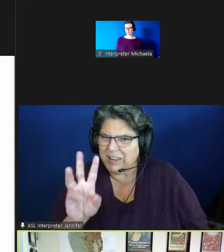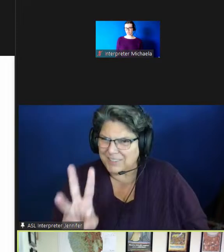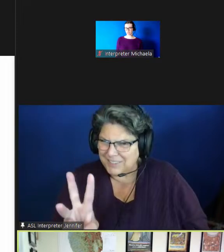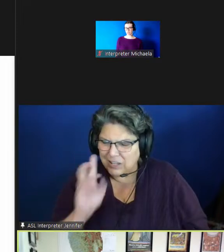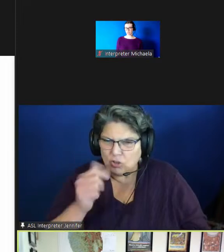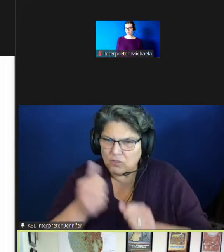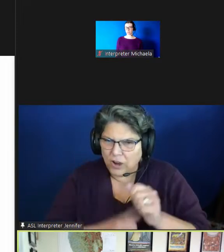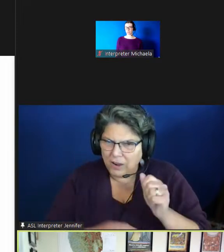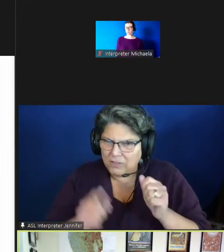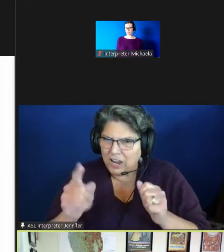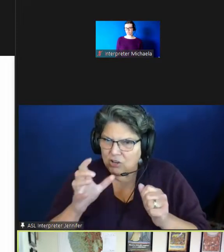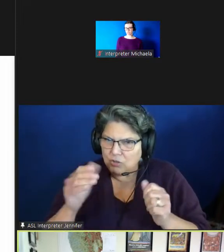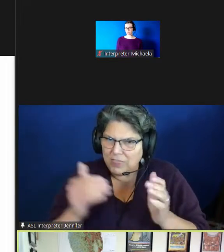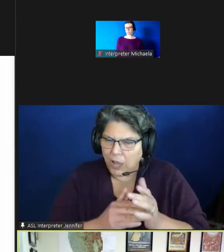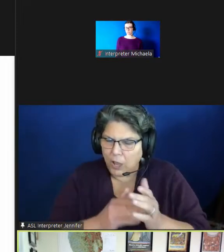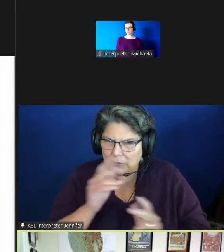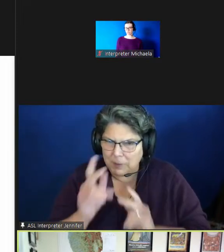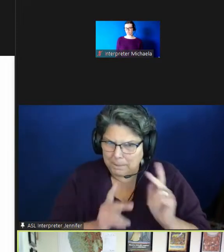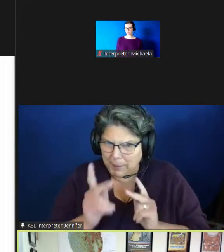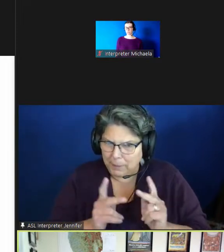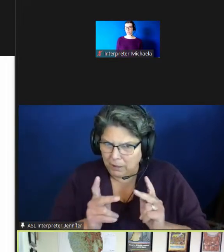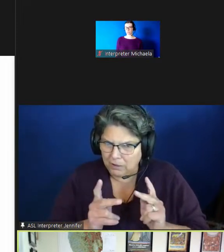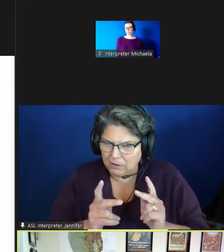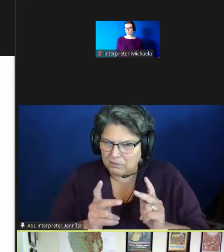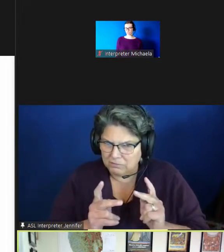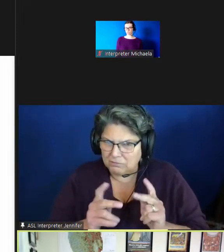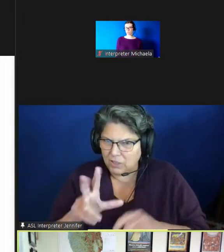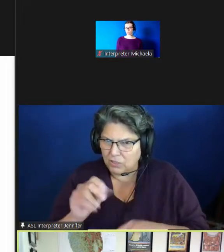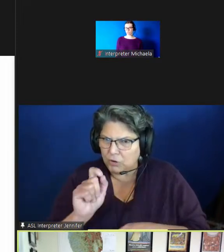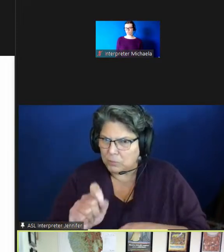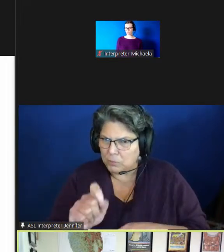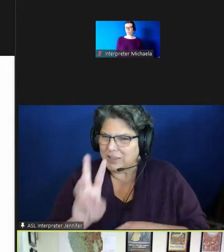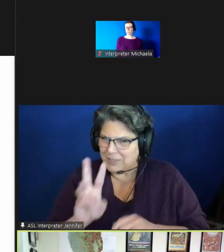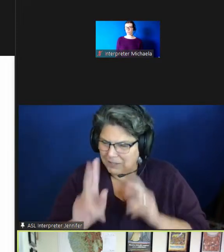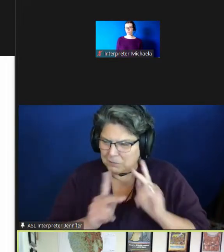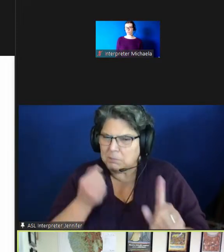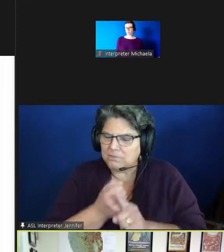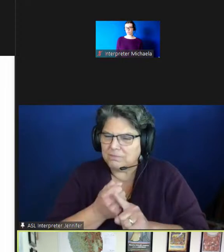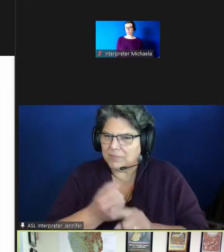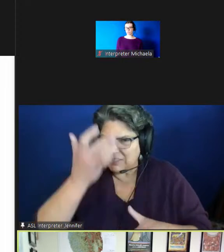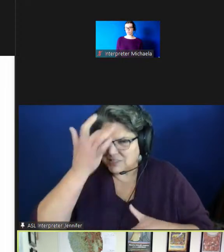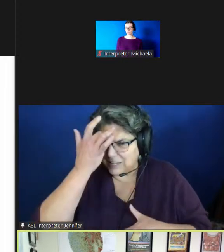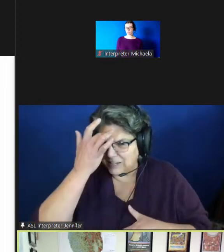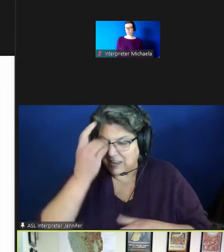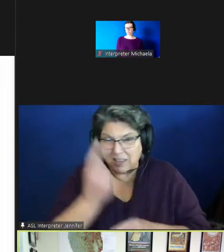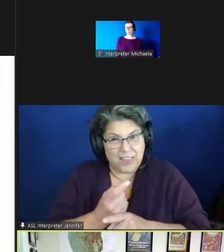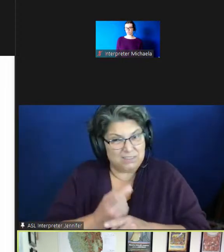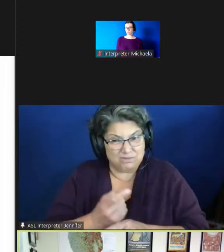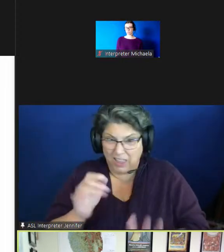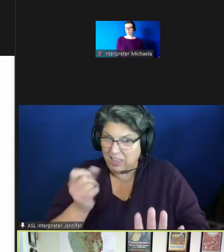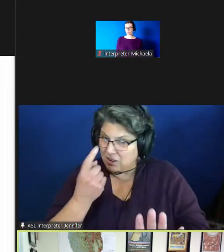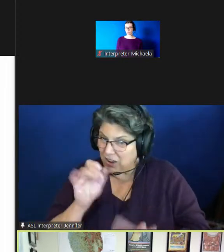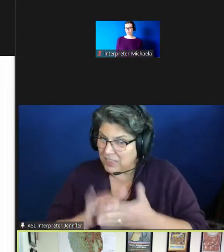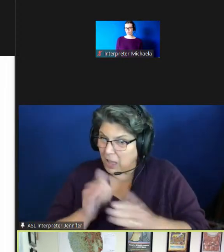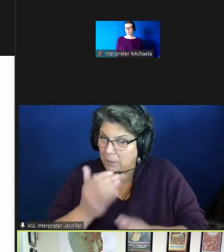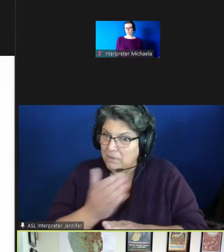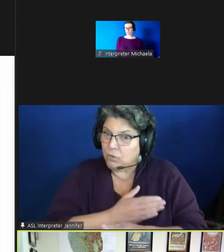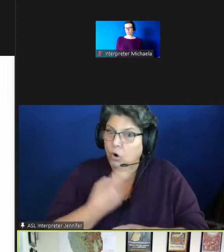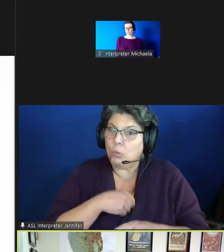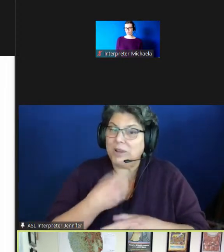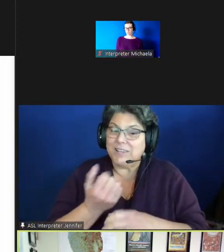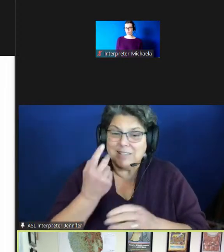100,000. And this is also prior to the New Year's bump. Yesterday in our public